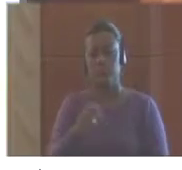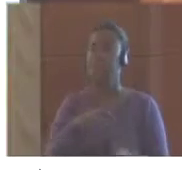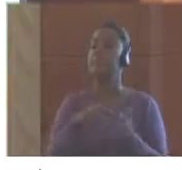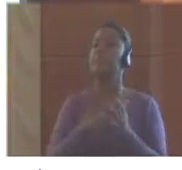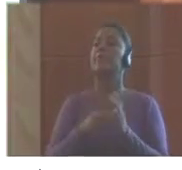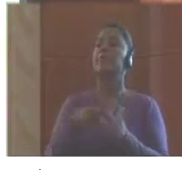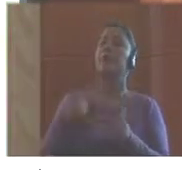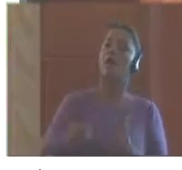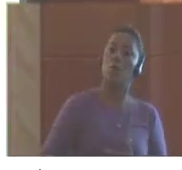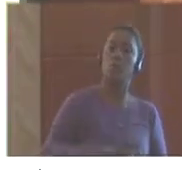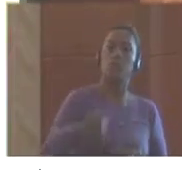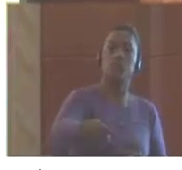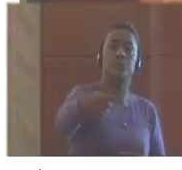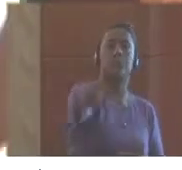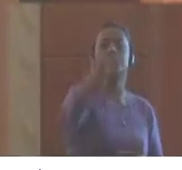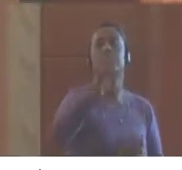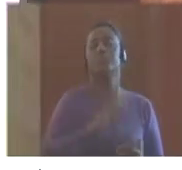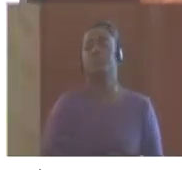In reality,